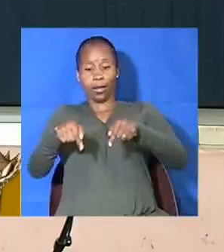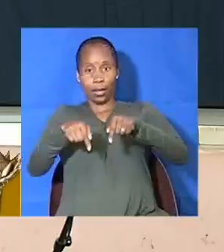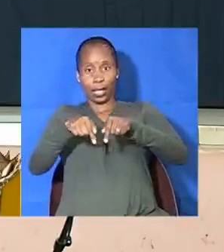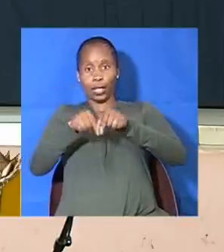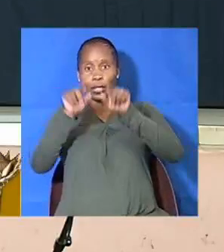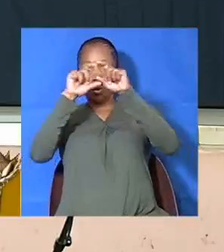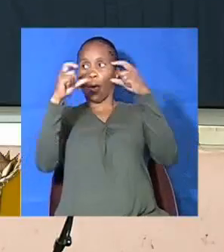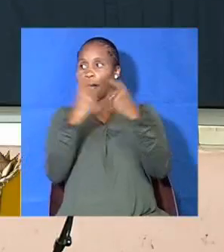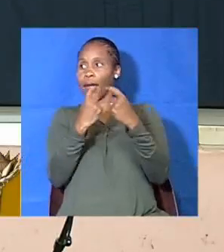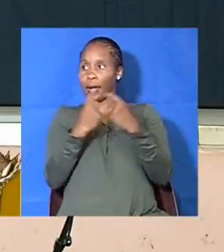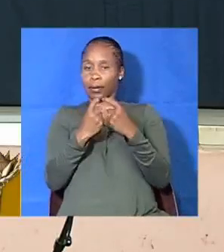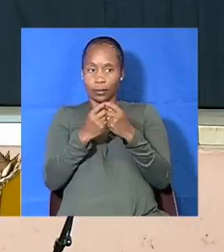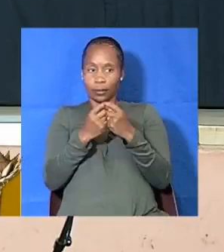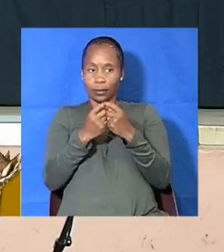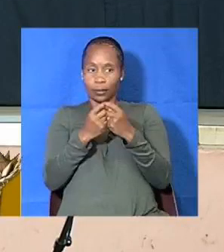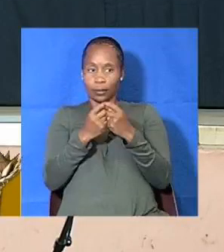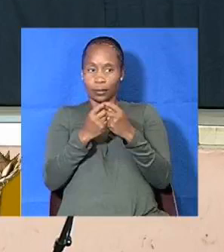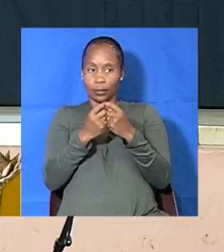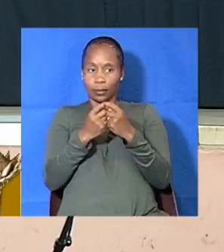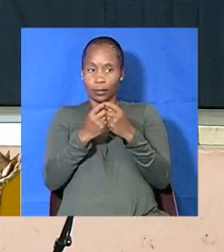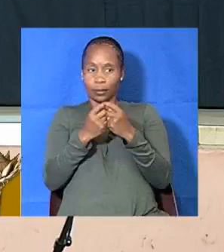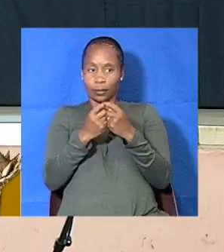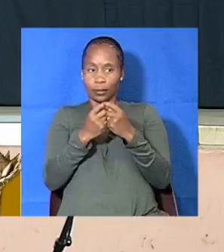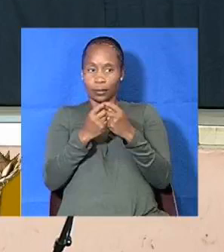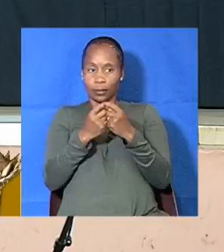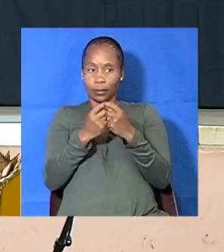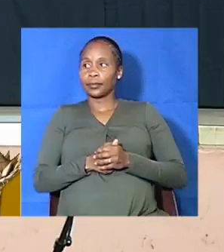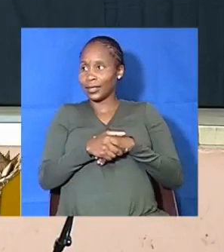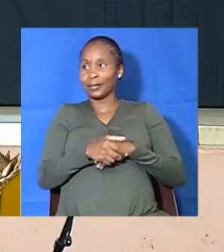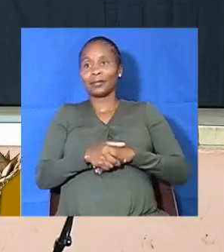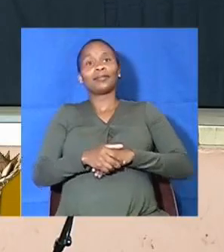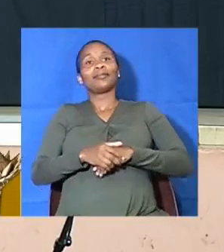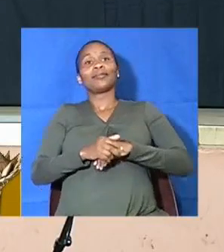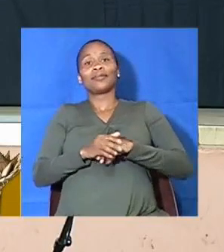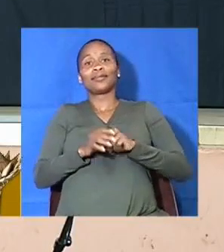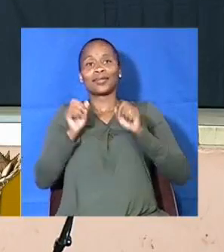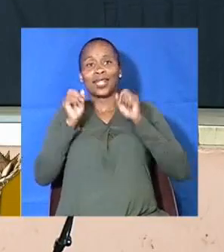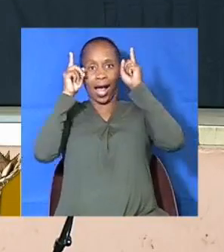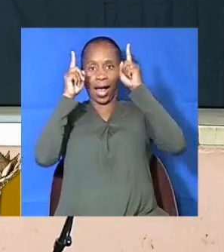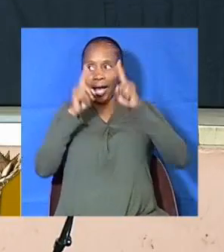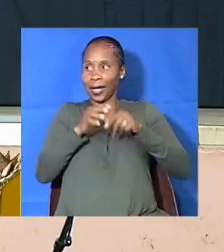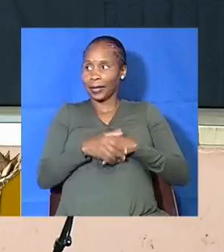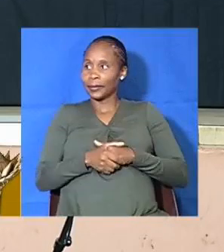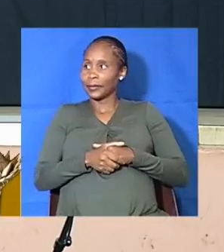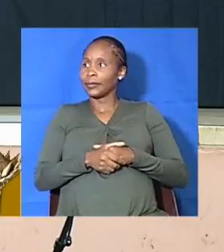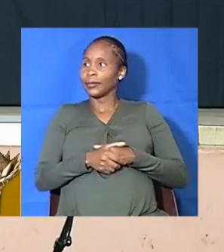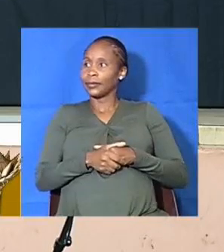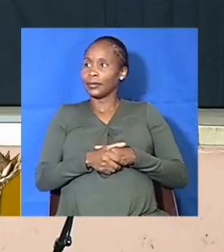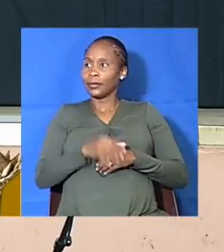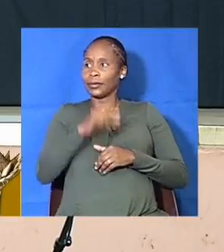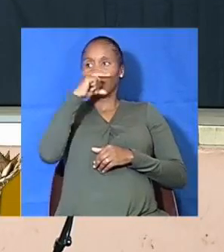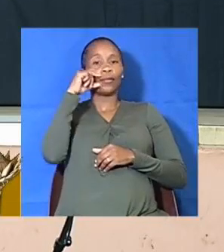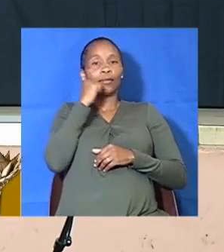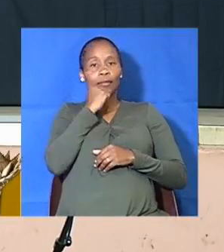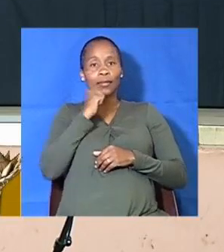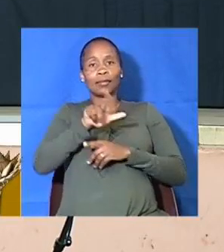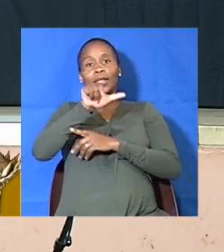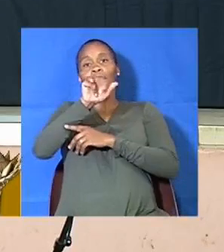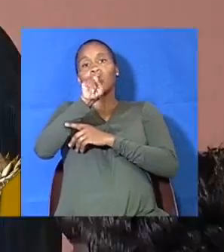bakala gore sete ka mogoba ile mo ke bona batlo go thoma ba itsebise gore mongwe le mongwe gore mang ke